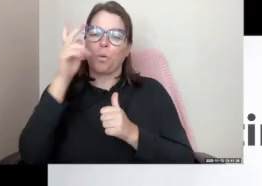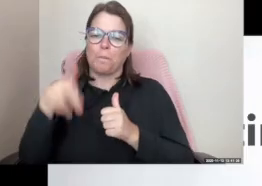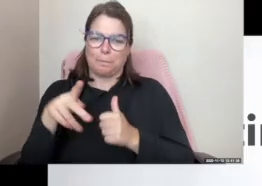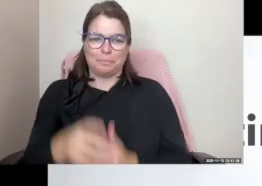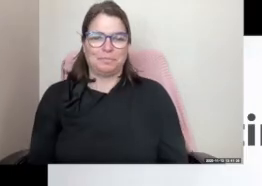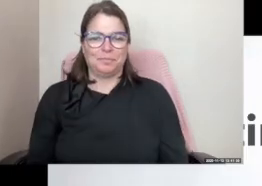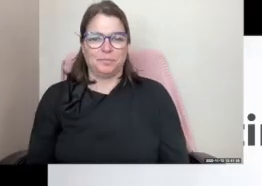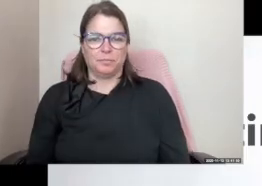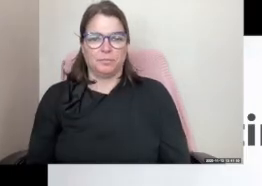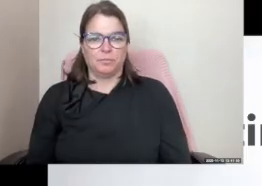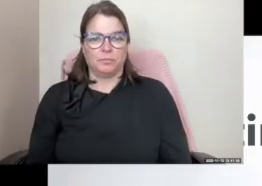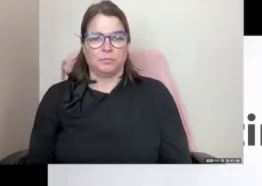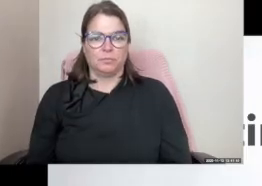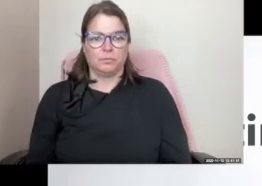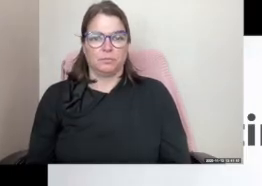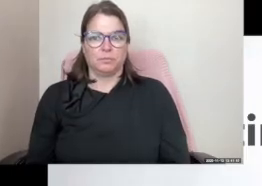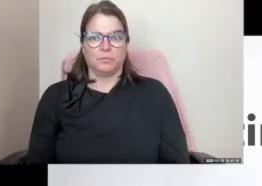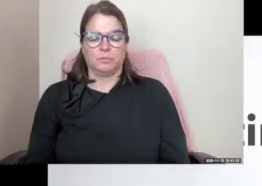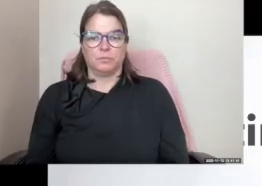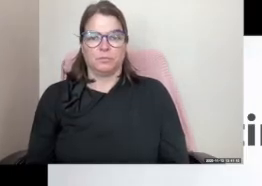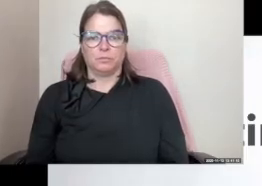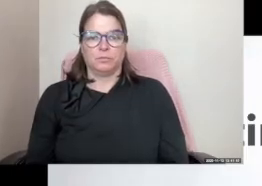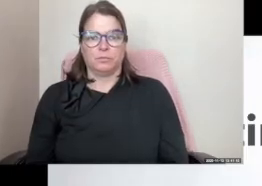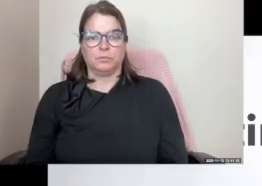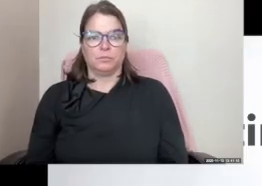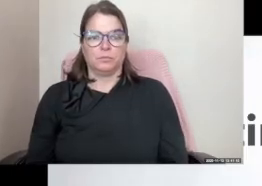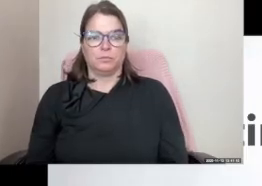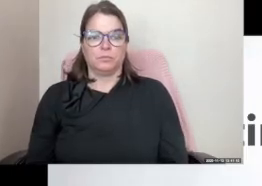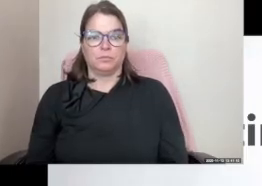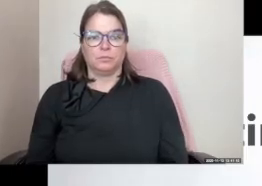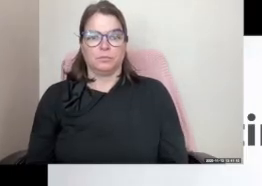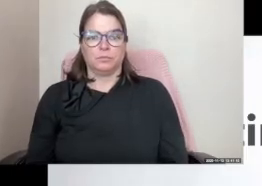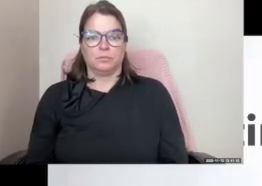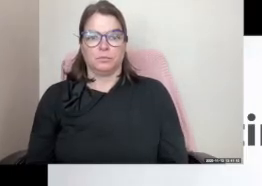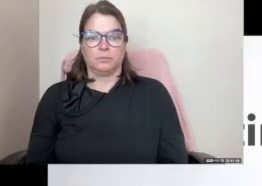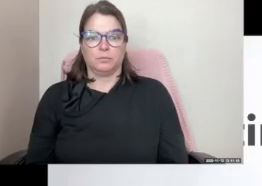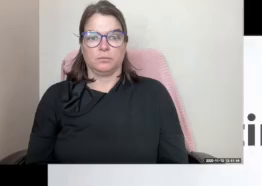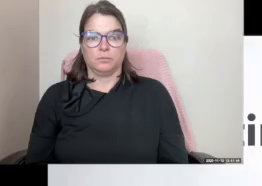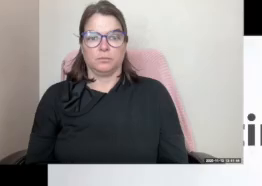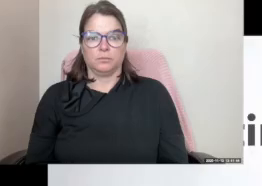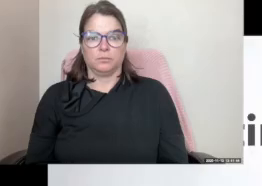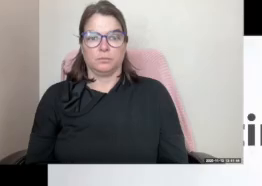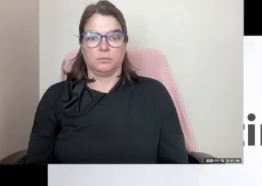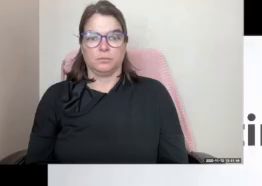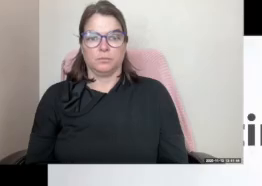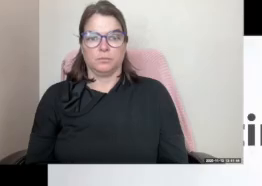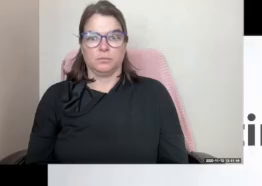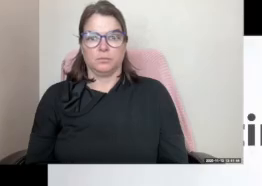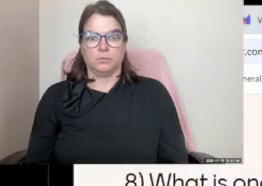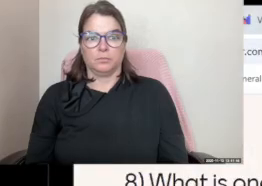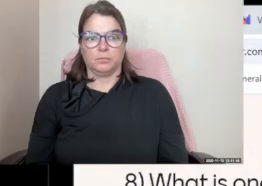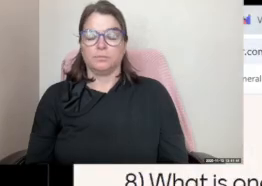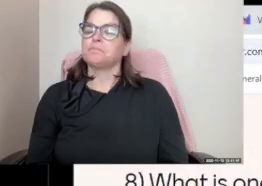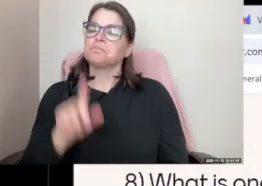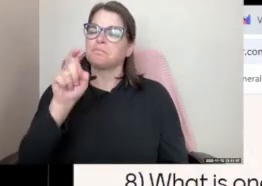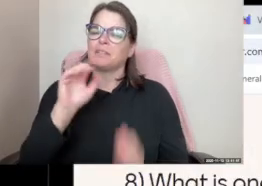you can scan the QR code with your smartphone. Okay, so now we're just going to do a warm-up exercise. Next slide,